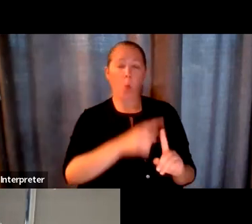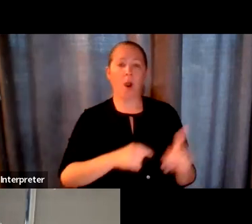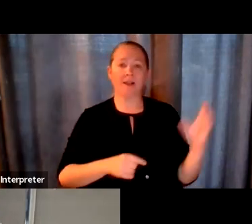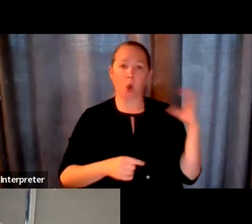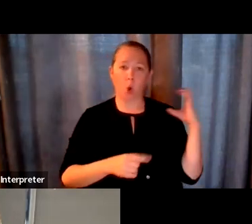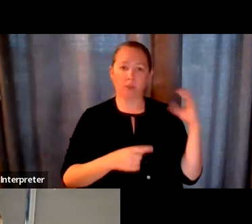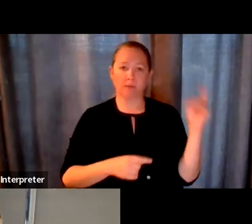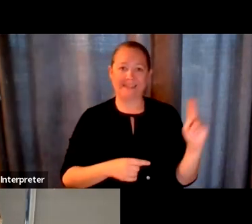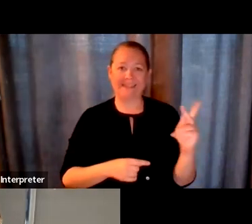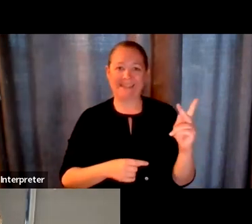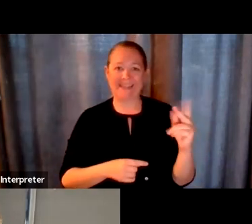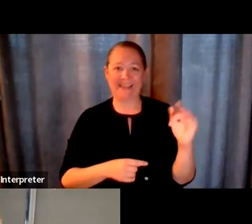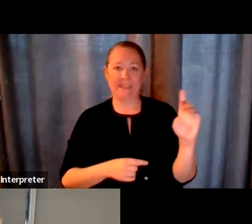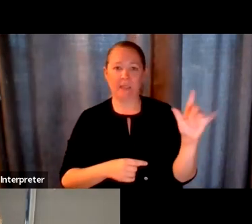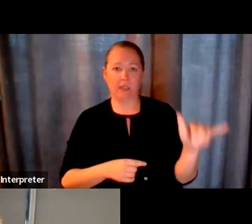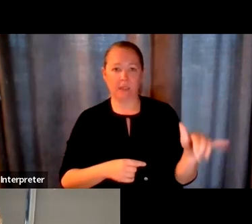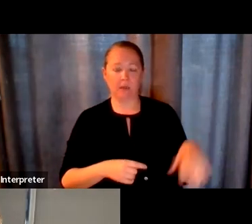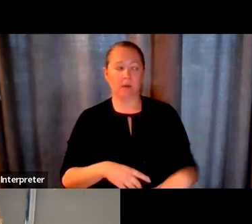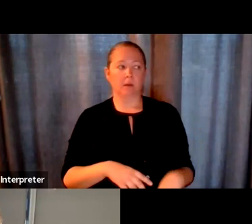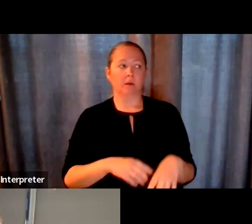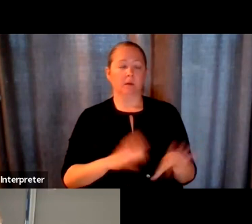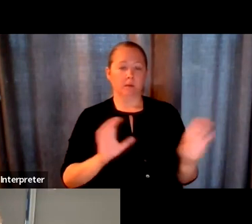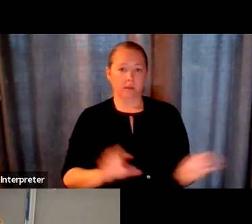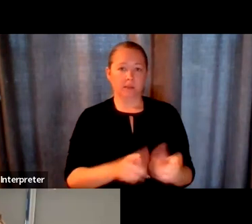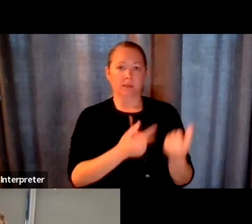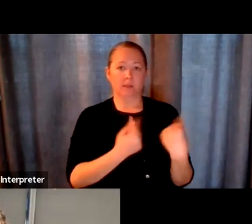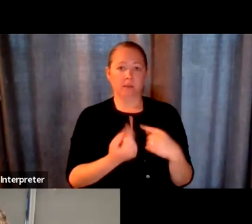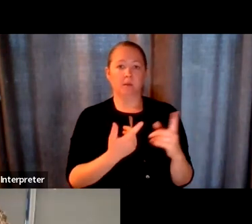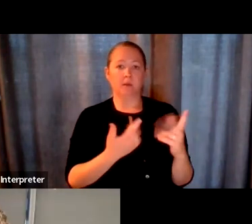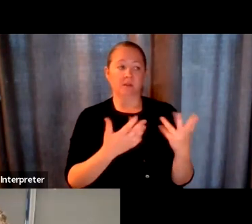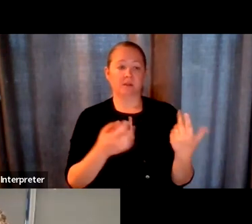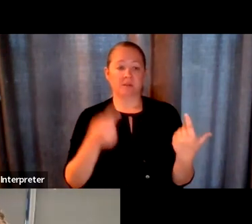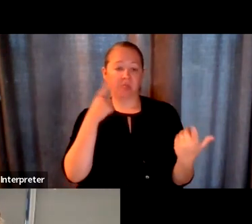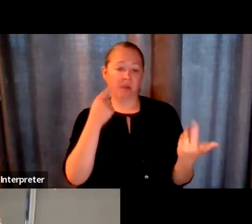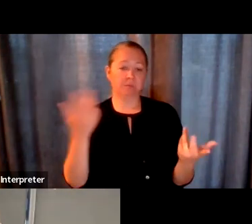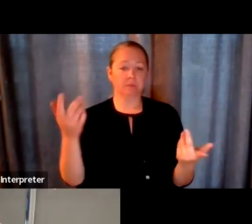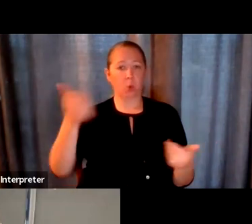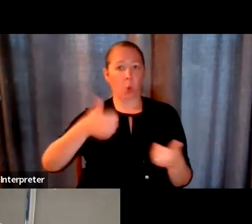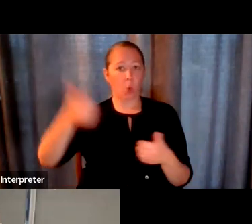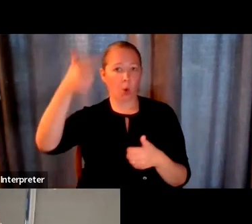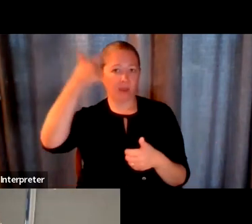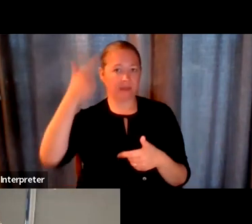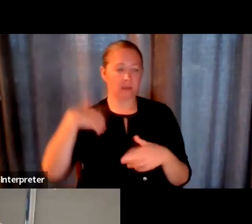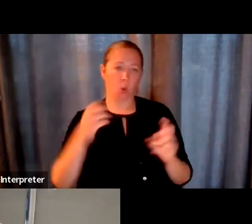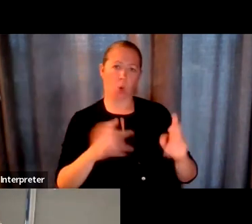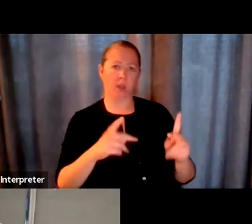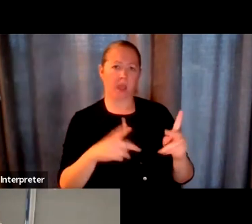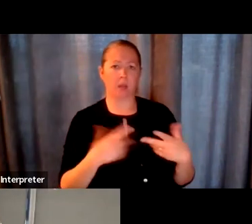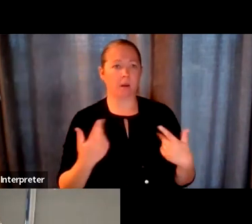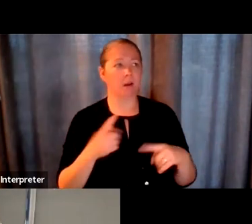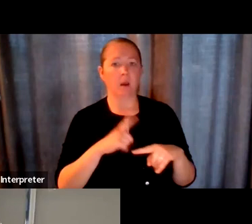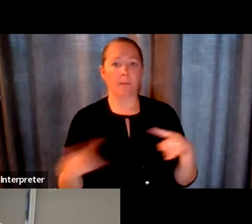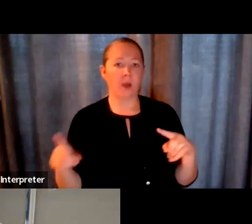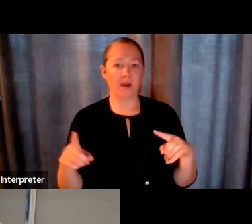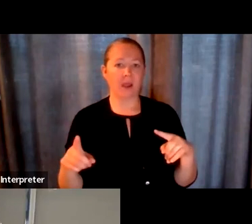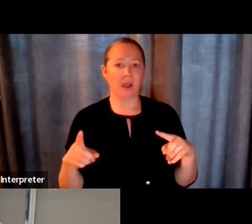Gorsuch thinks that Coach Kennedy did or pretends that Coach Kennedy did, is okay. But a classroom teacher cannot stand up and